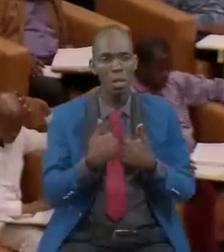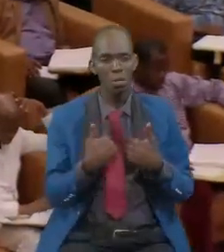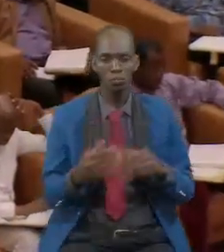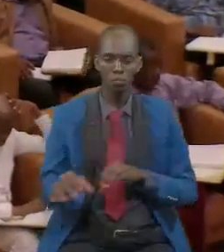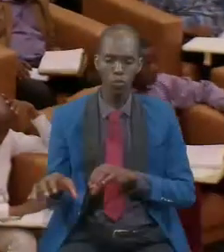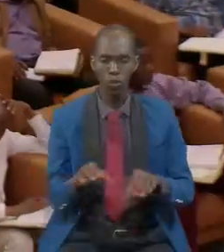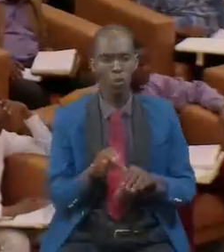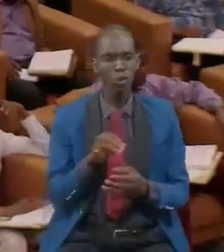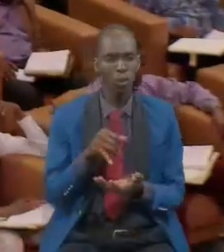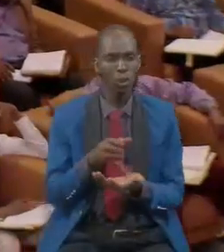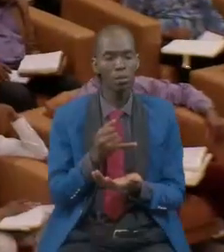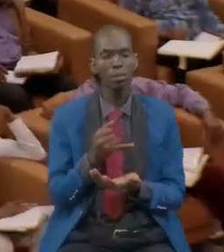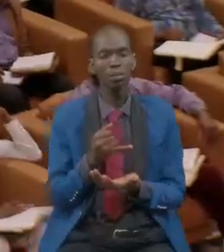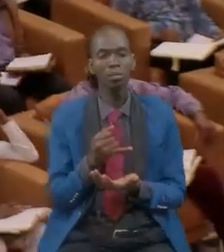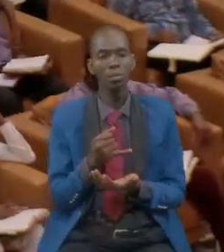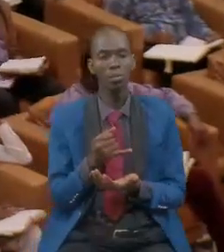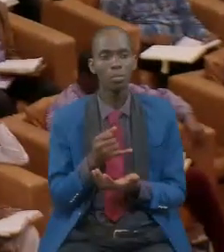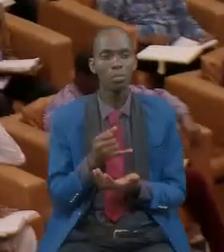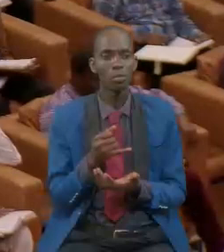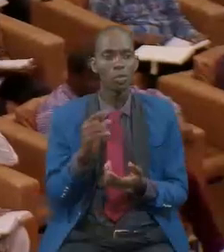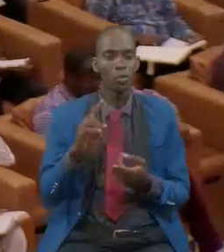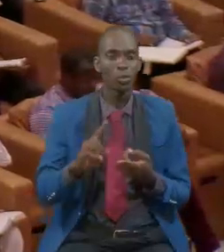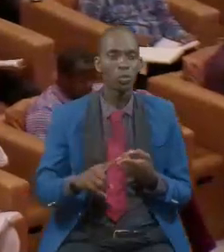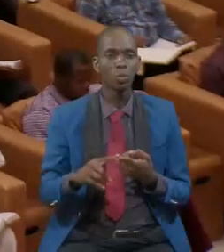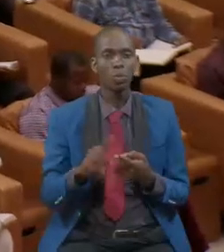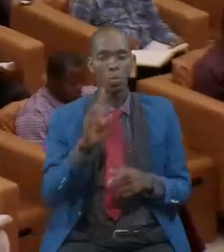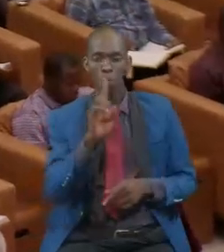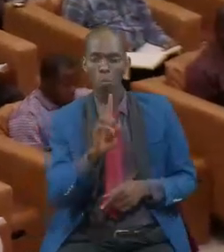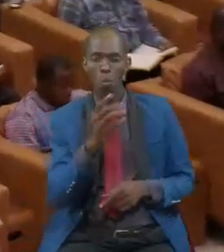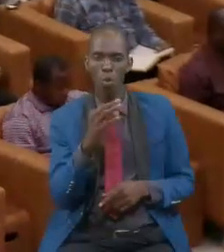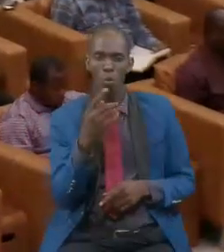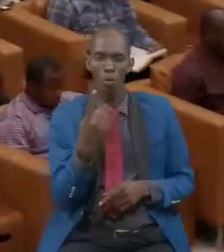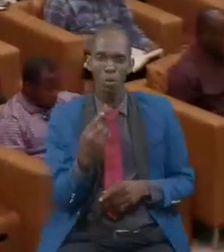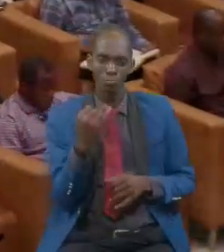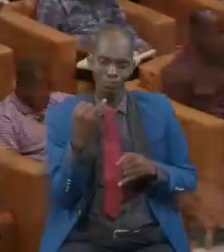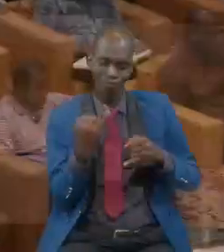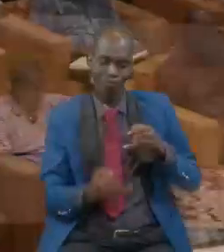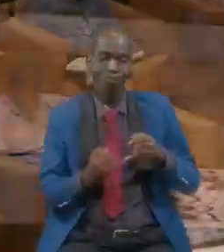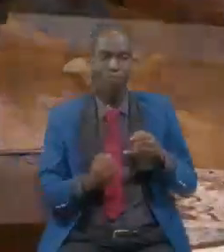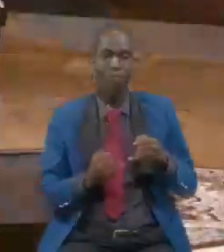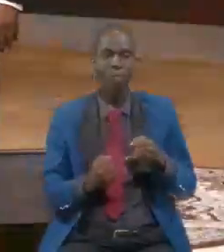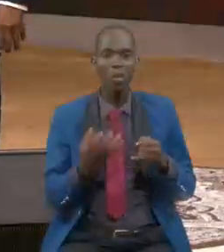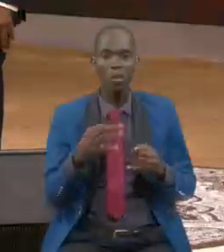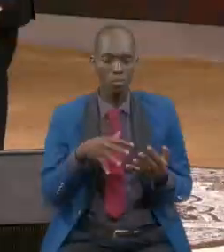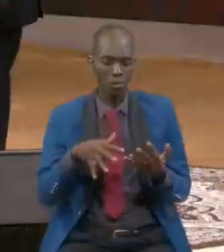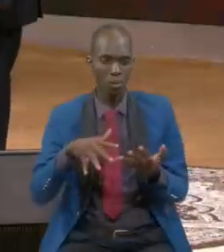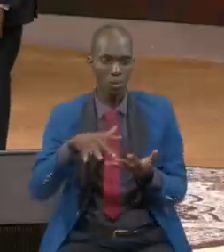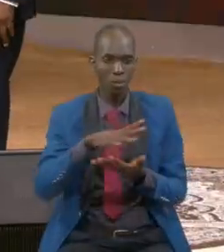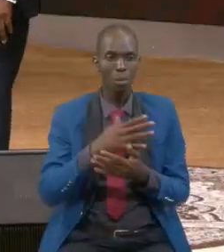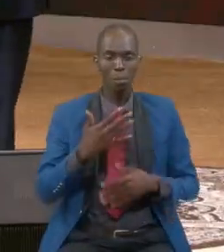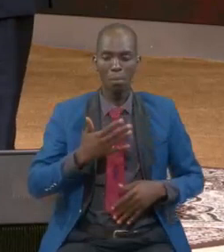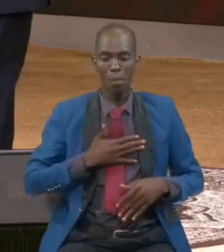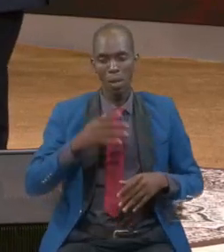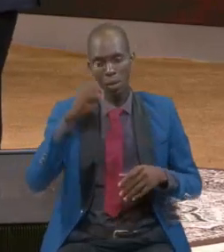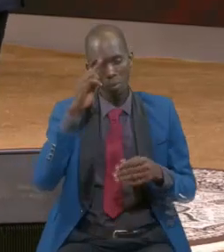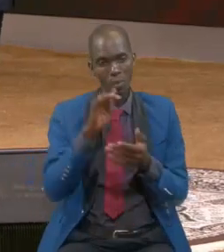she have done it unto one of the least of these my bre